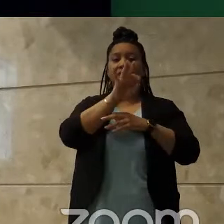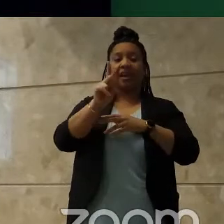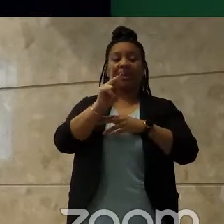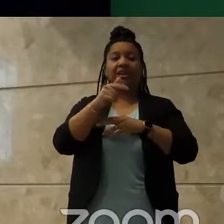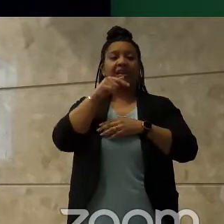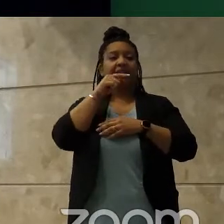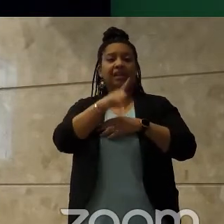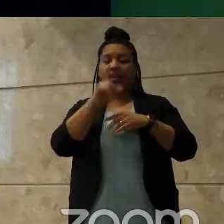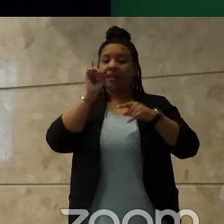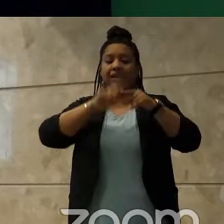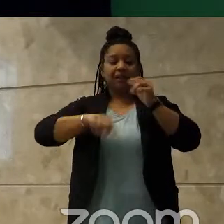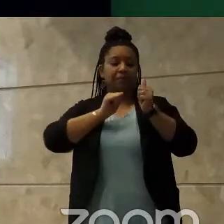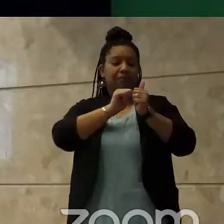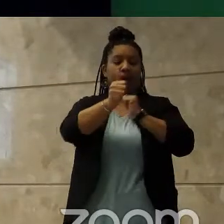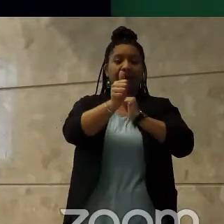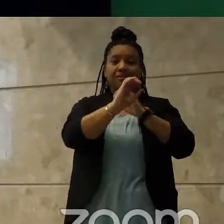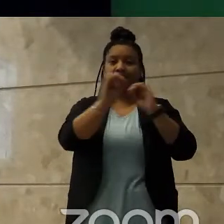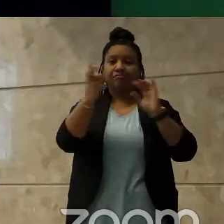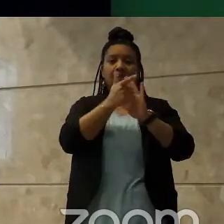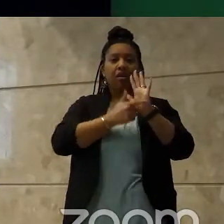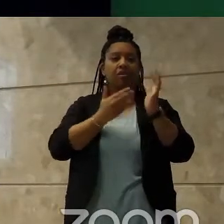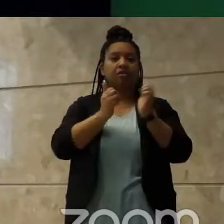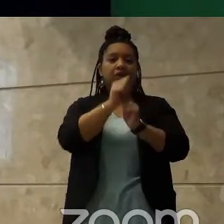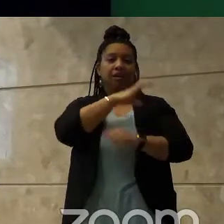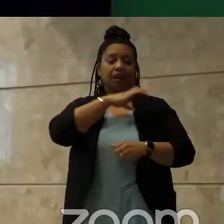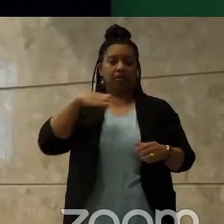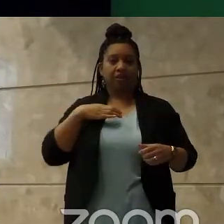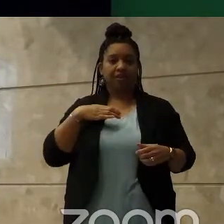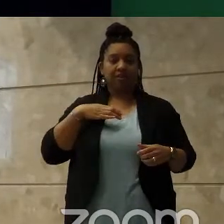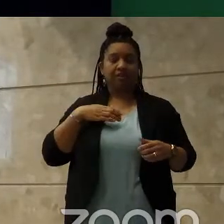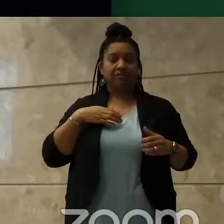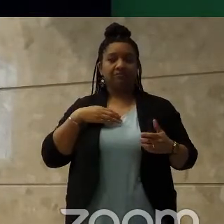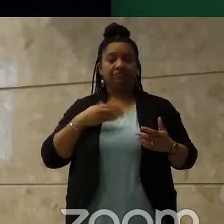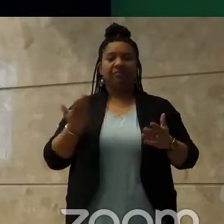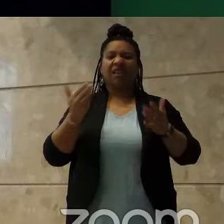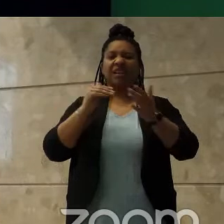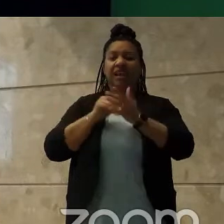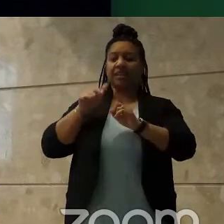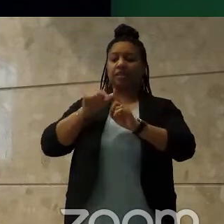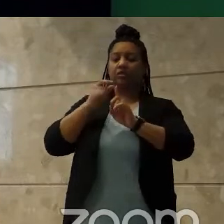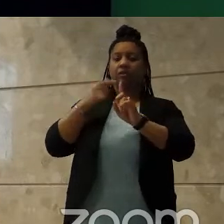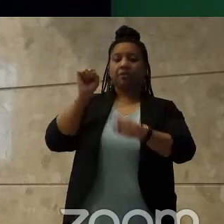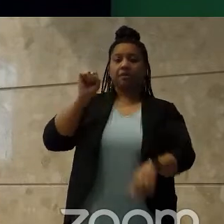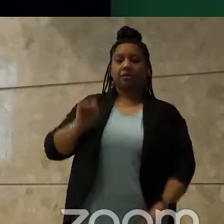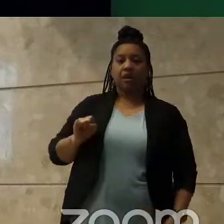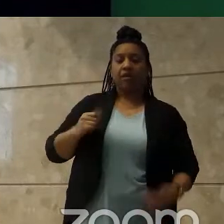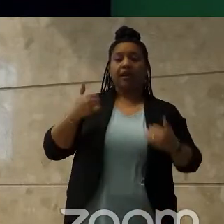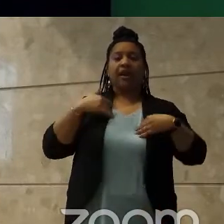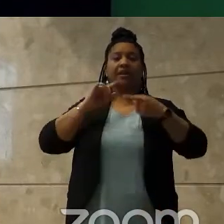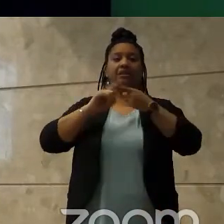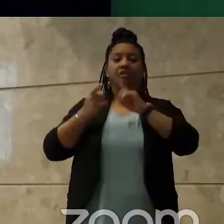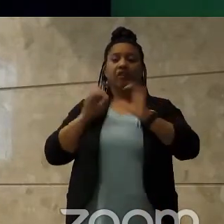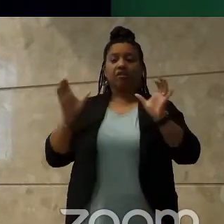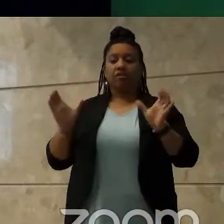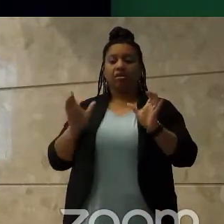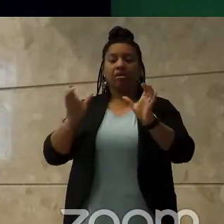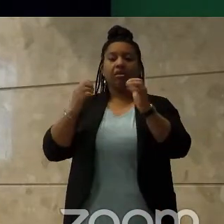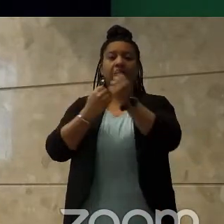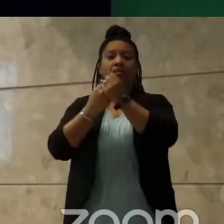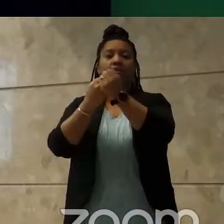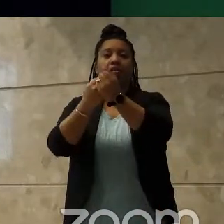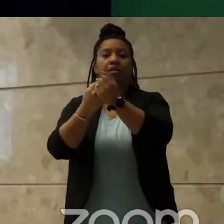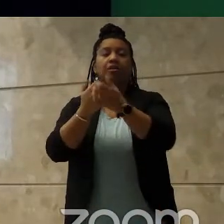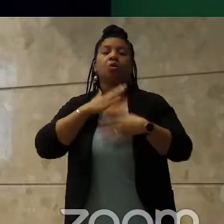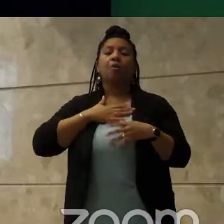get anything through Congress. It was, again, the Southerner who got his friends to move ahead with things. And so what is my